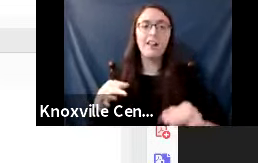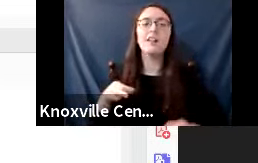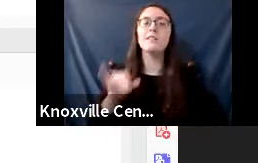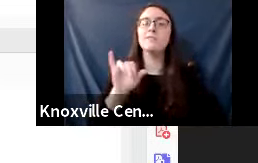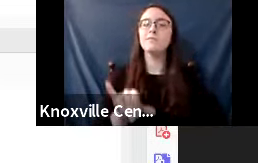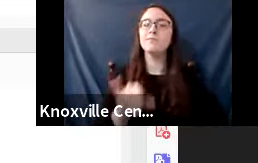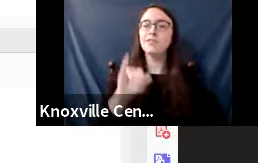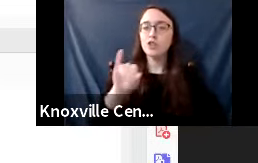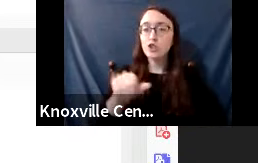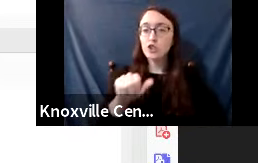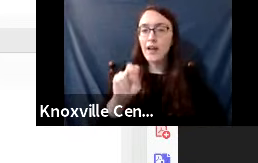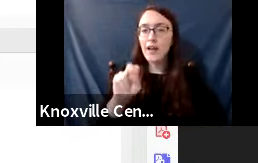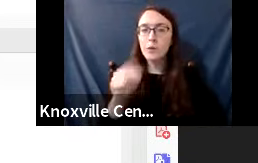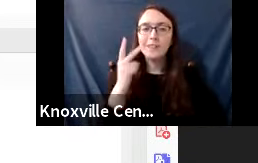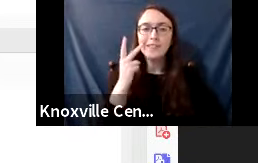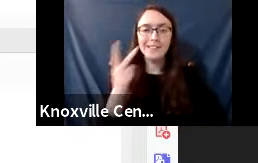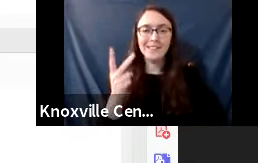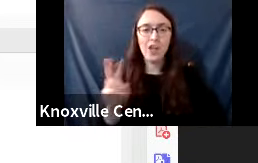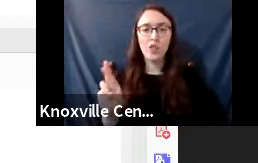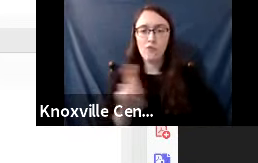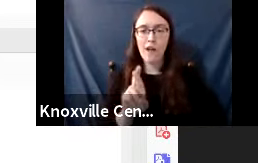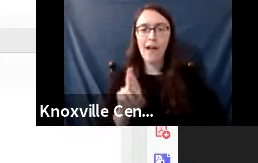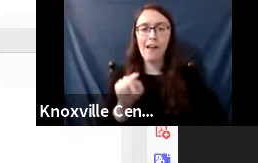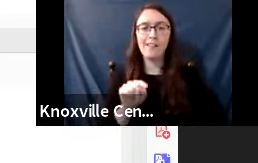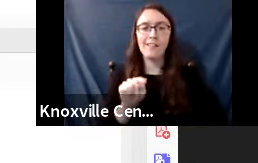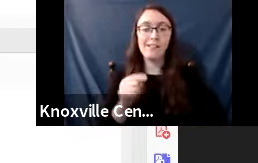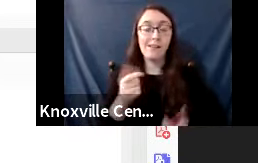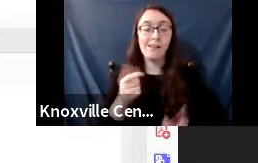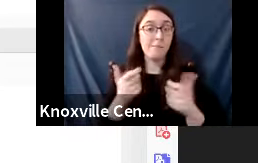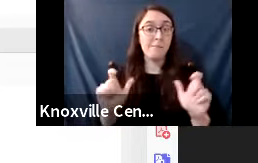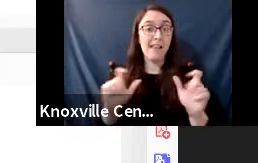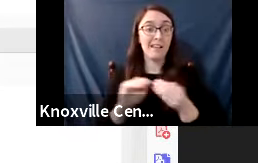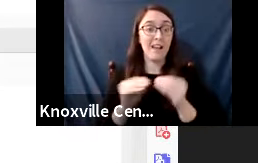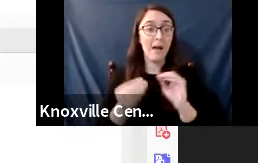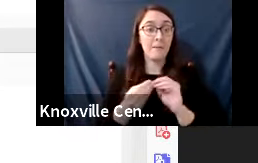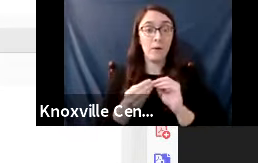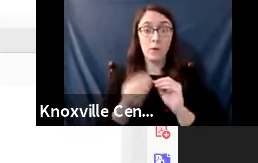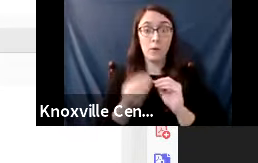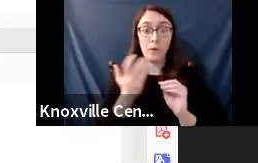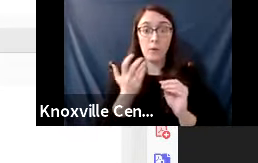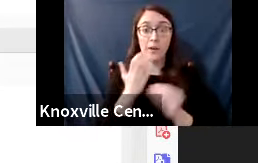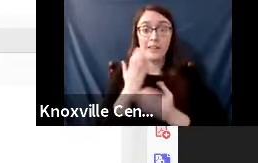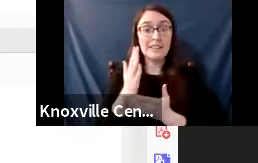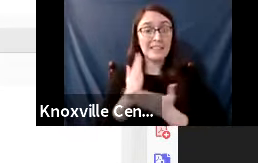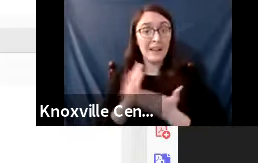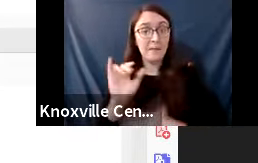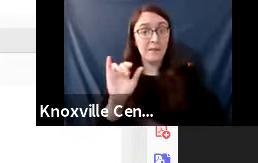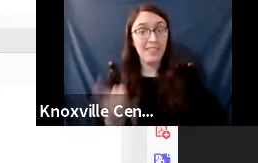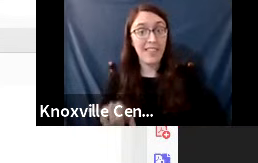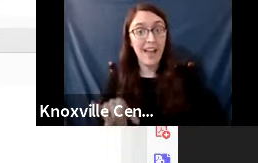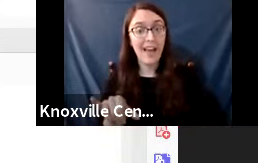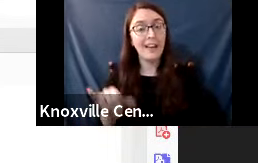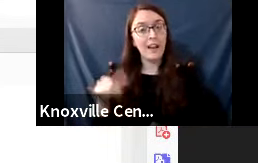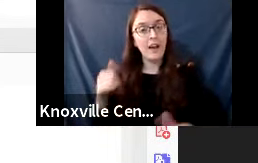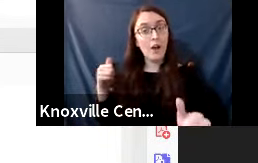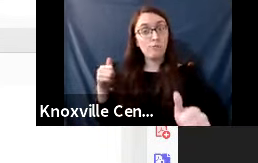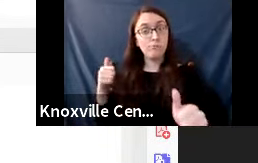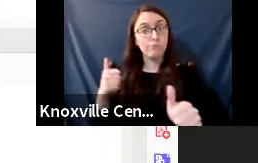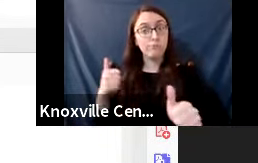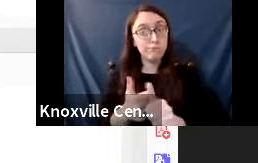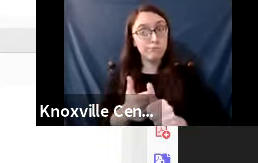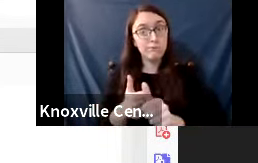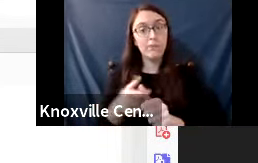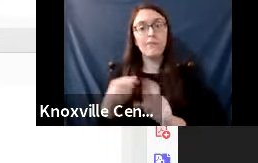on the far right-hand side, those big numbers, that some of that was without question a catch up from December.